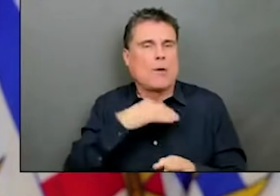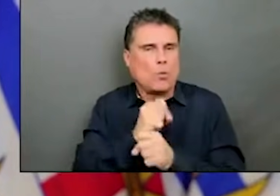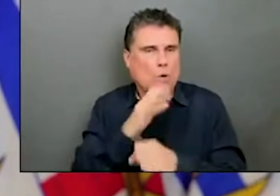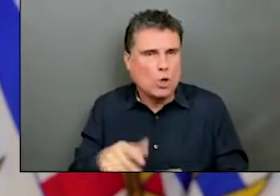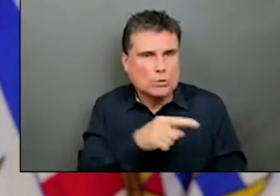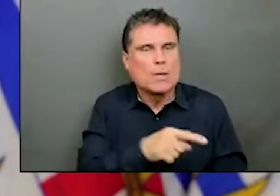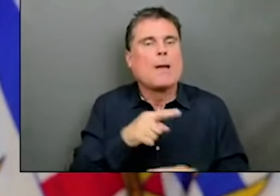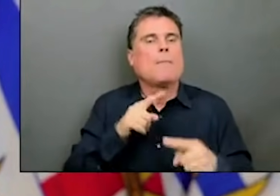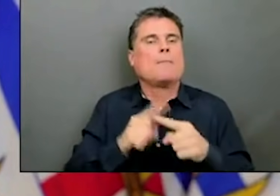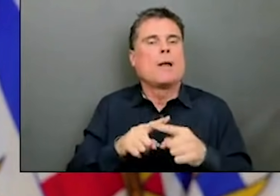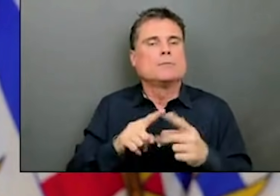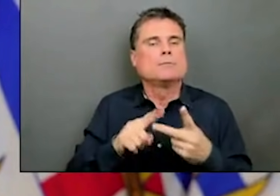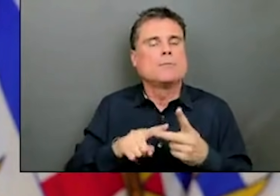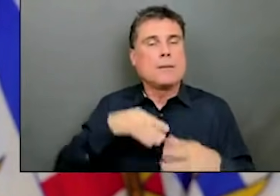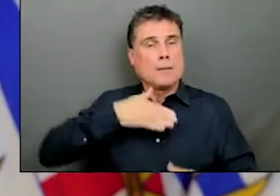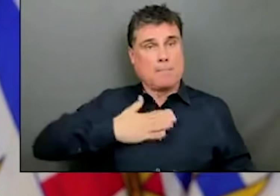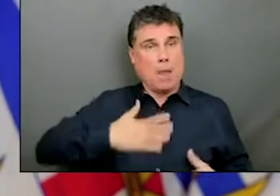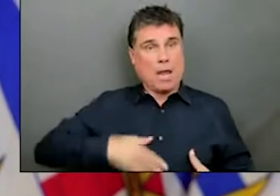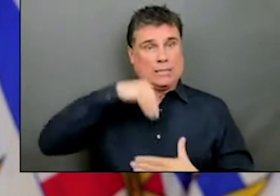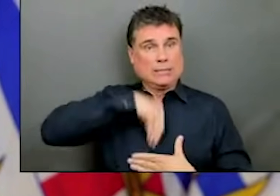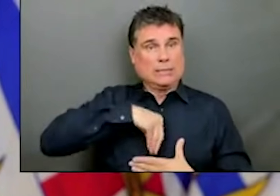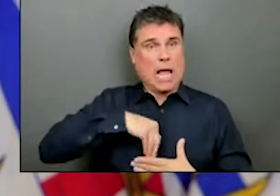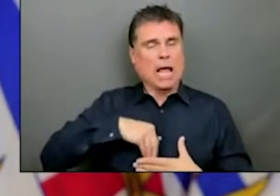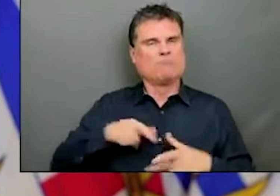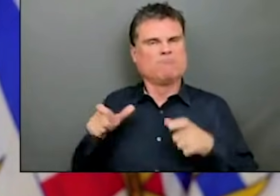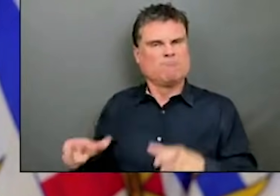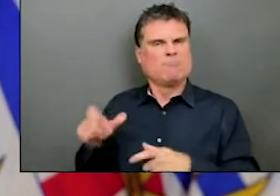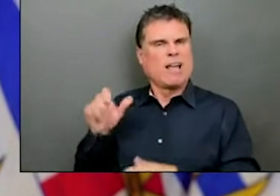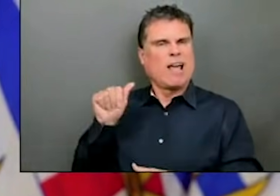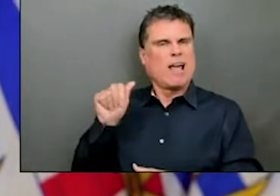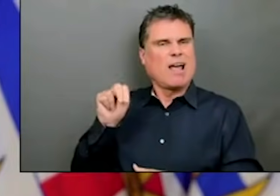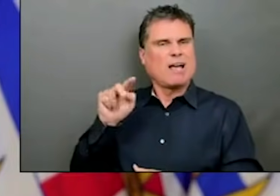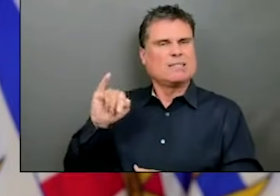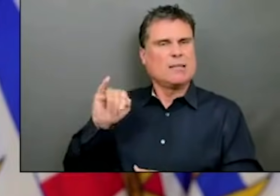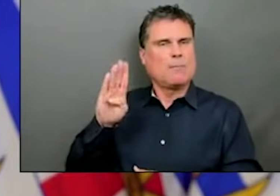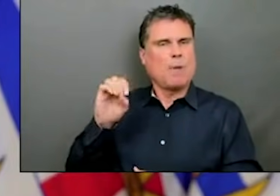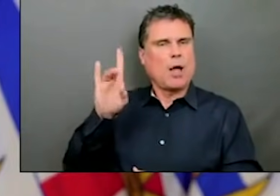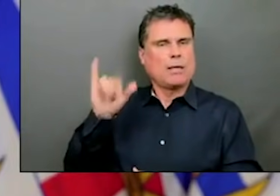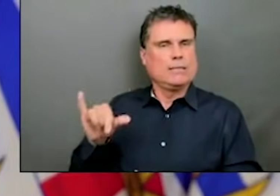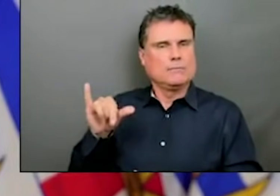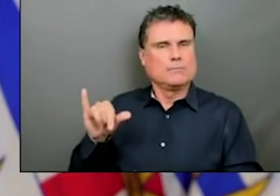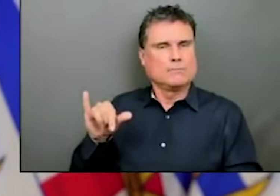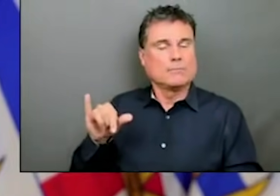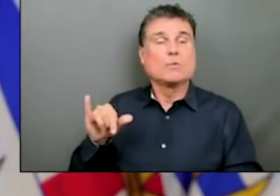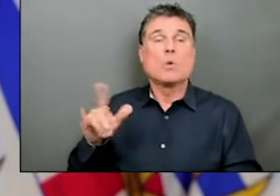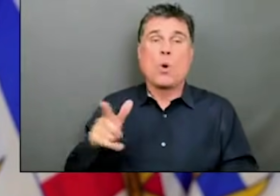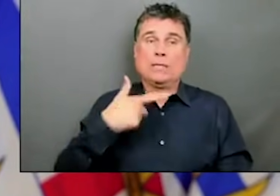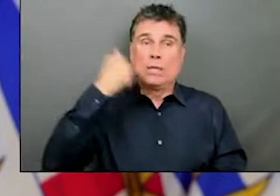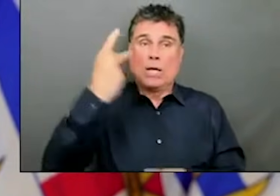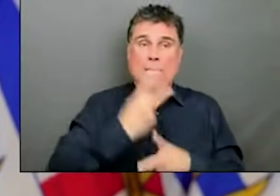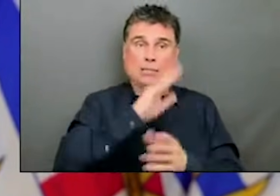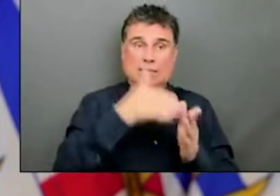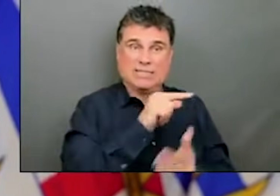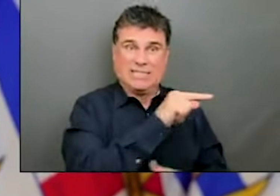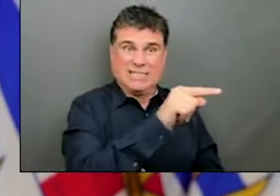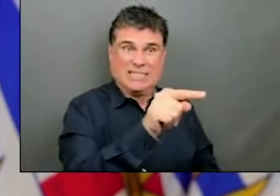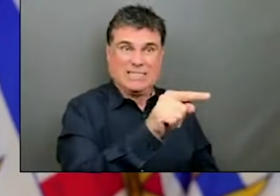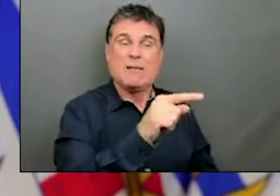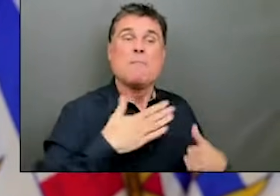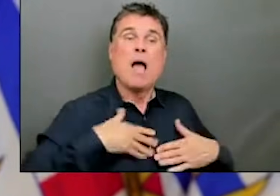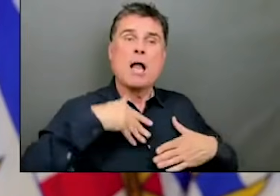they found that the antibody levels were lower in long-term care residents in that small number. I believe it was about 18 people.